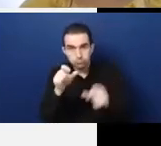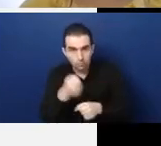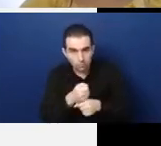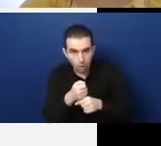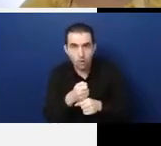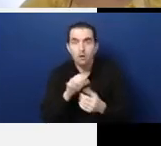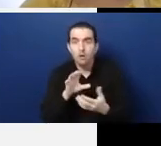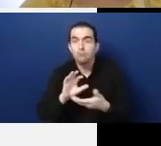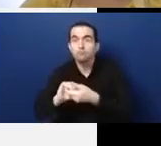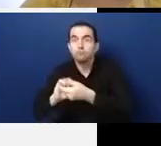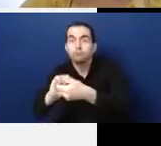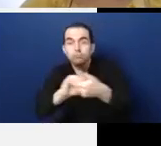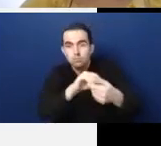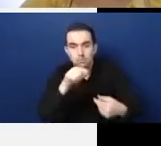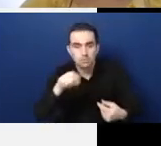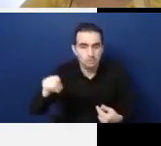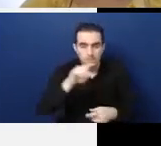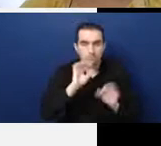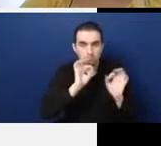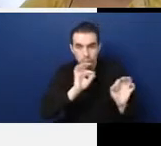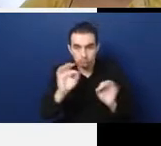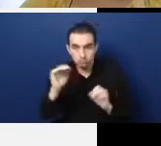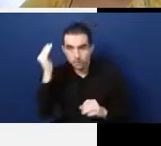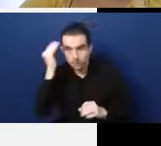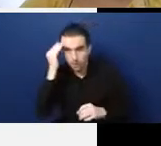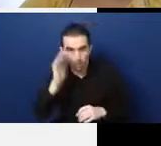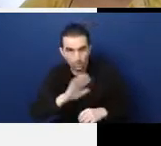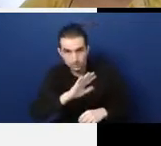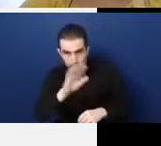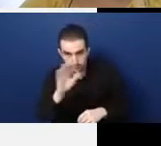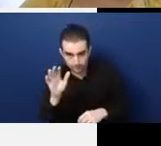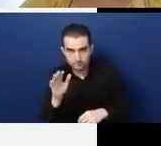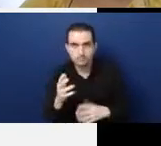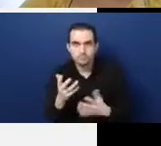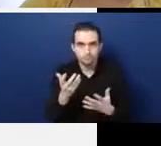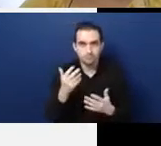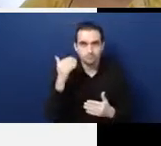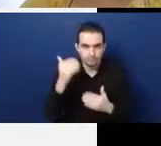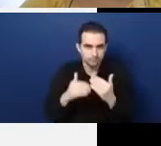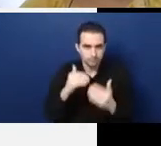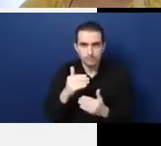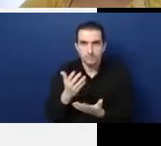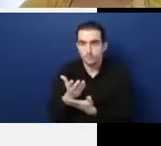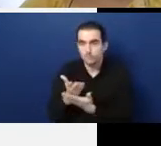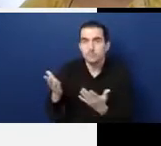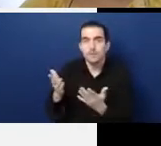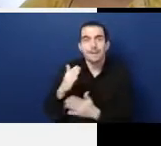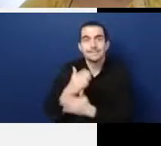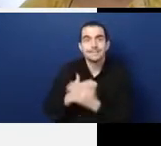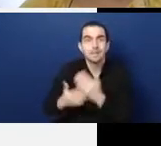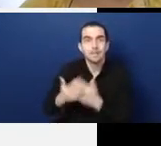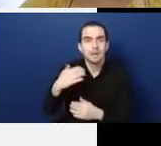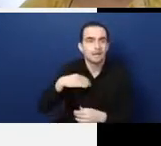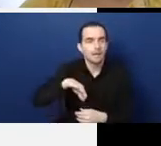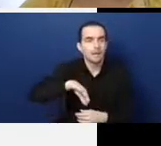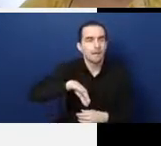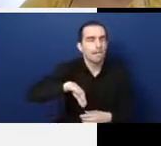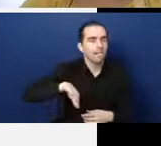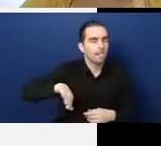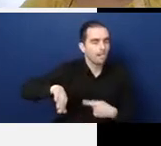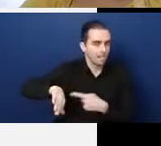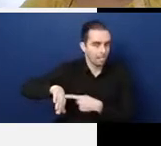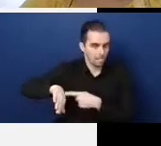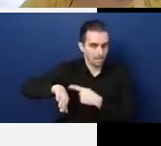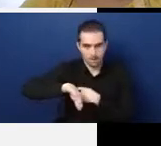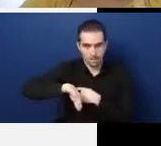made in such a way that it is accessible for all persons. It is accessible for all persons.